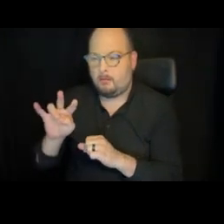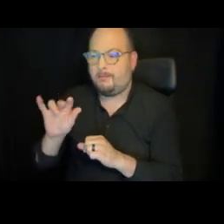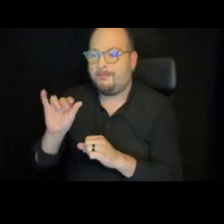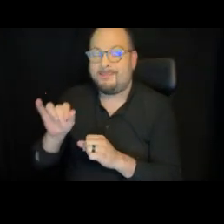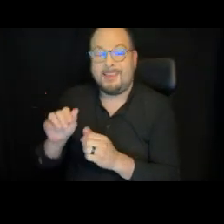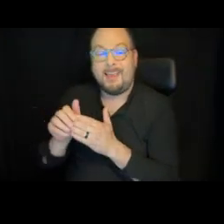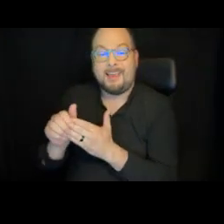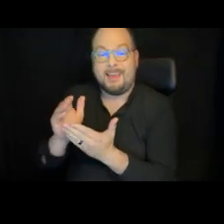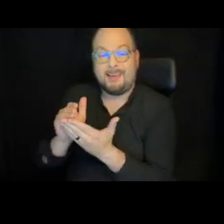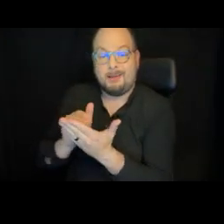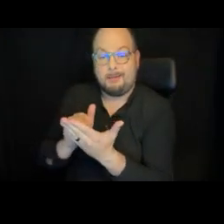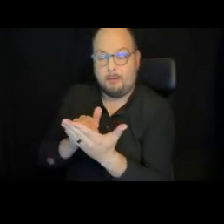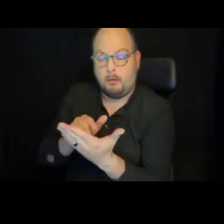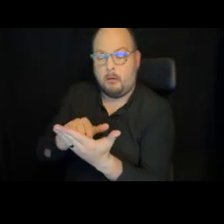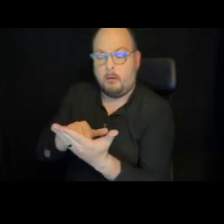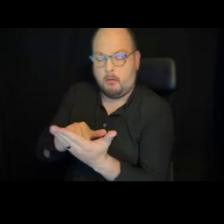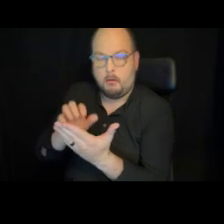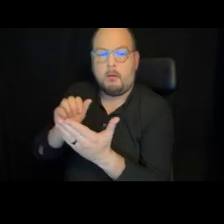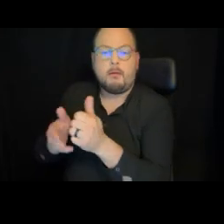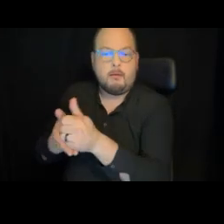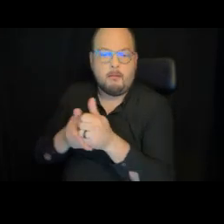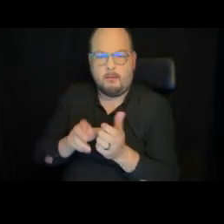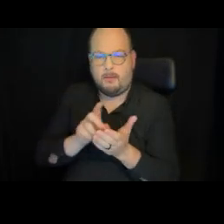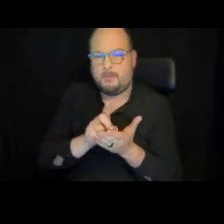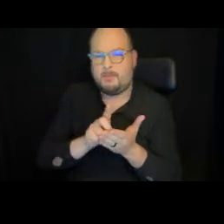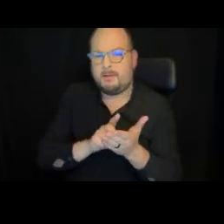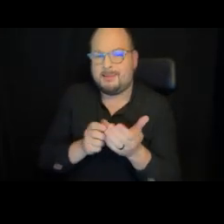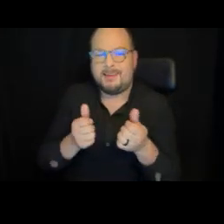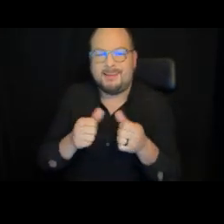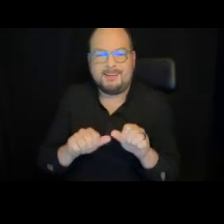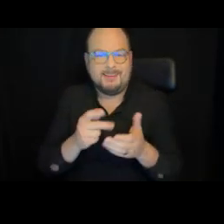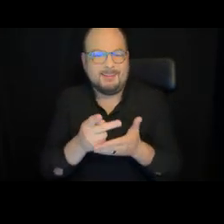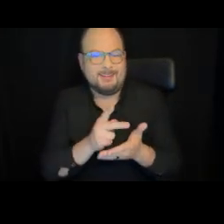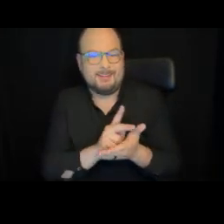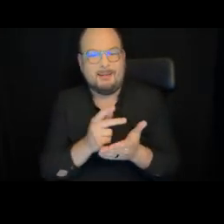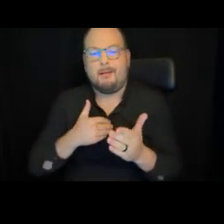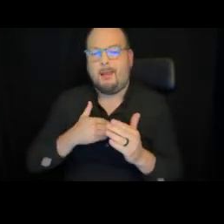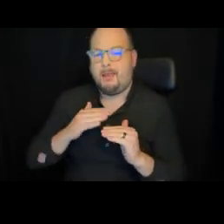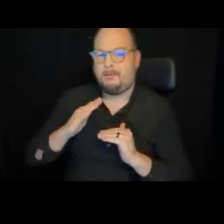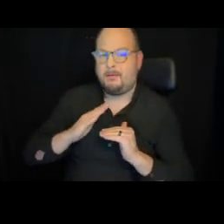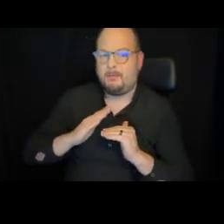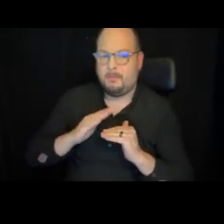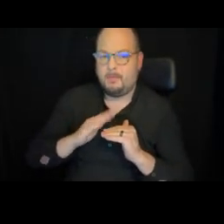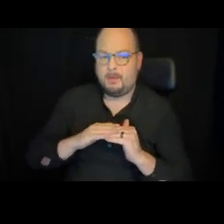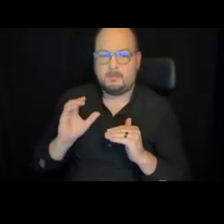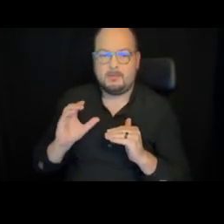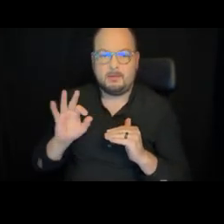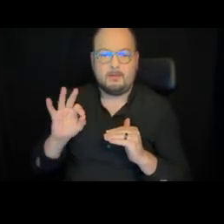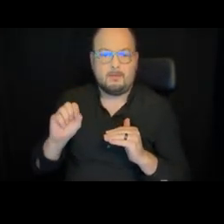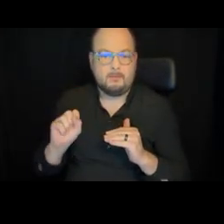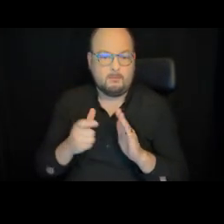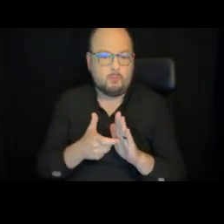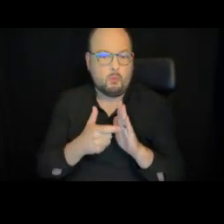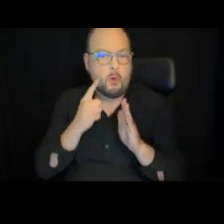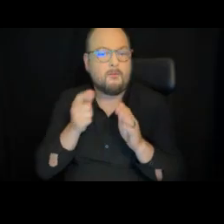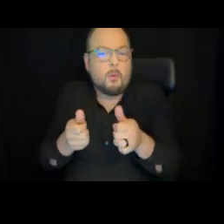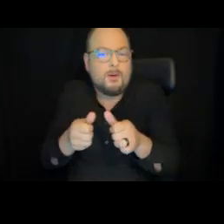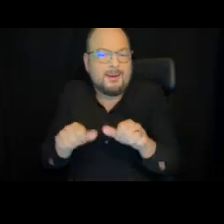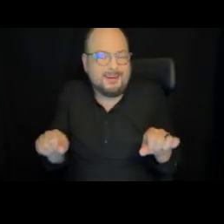with specific minimum CFS requirements for fixtures and appliances,